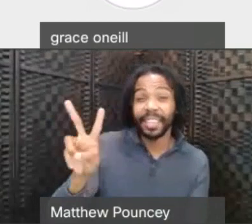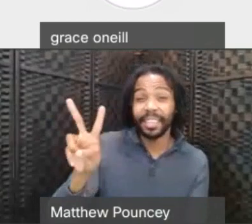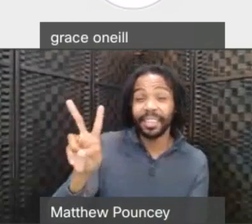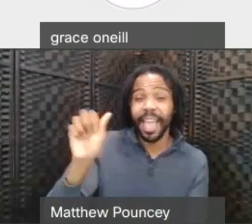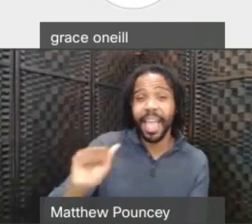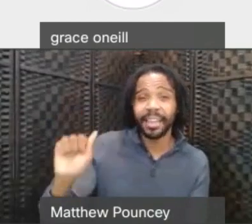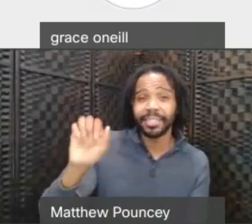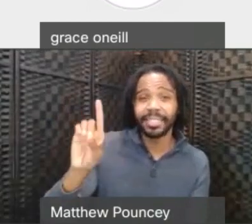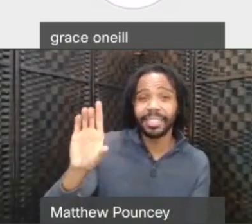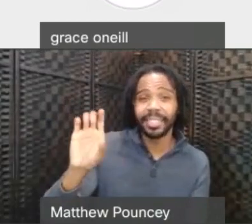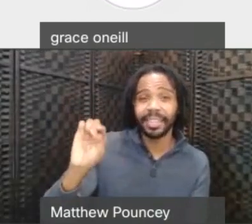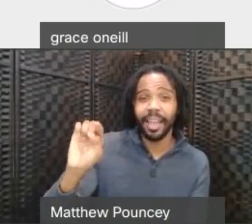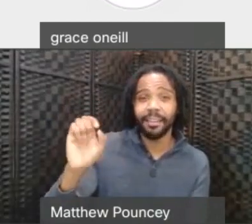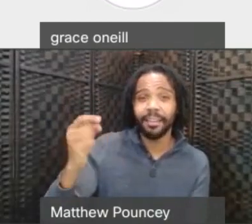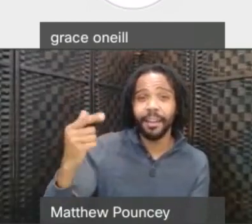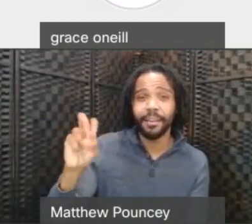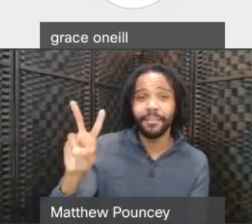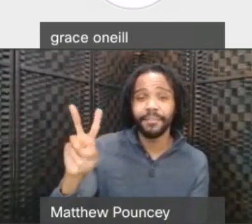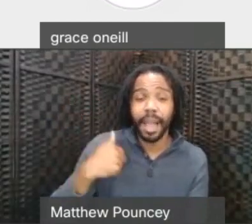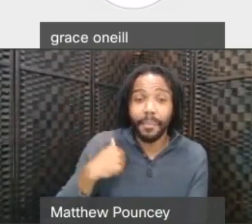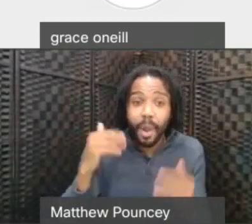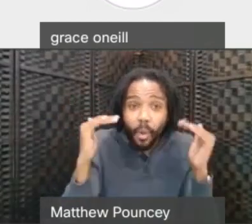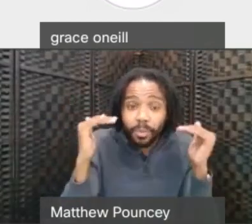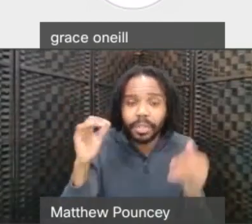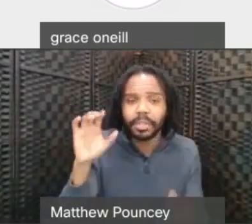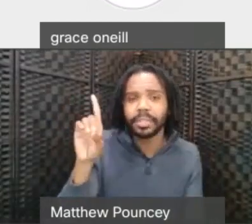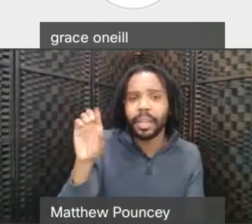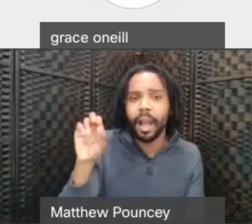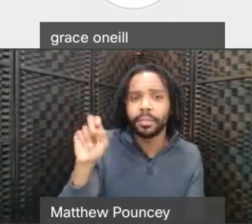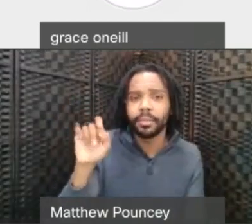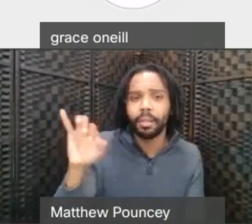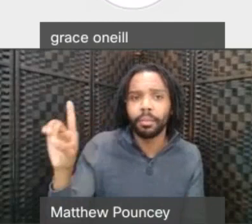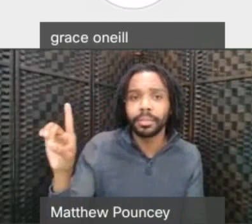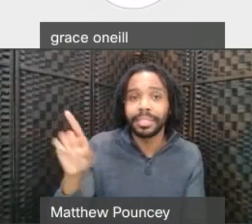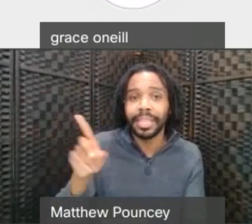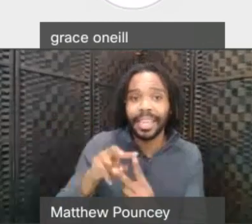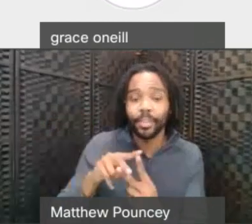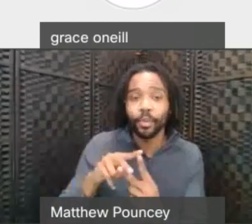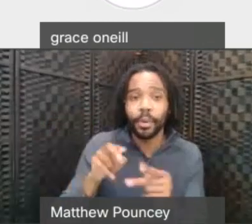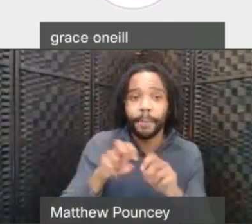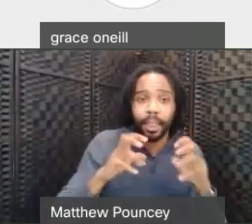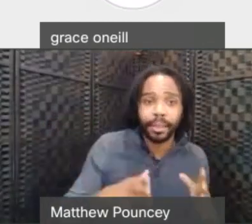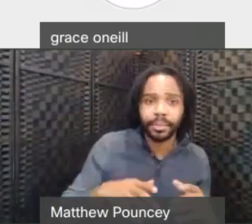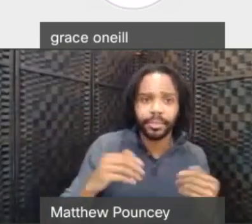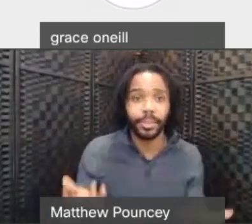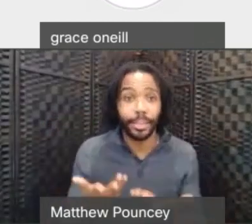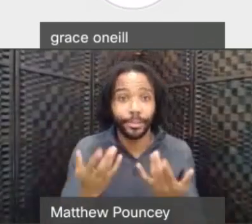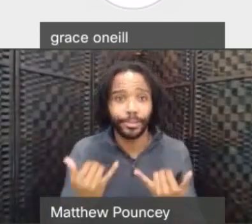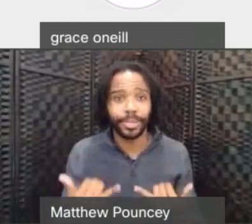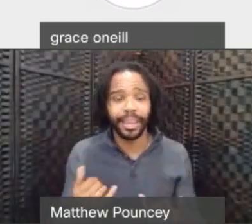evv@dc.gov. I'm hoping that Donald is either a panelist or is here